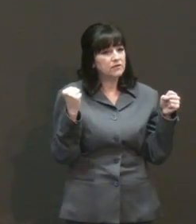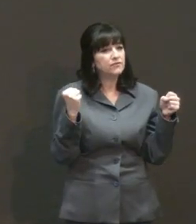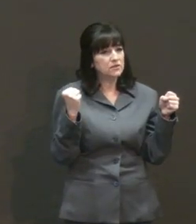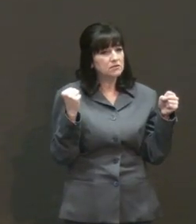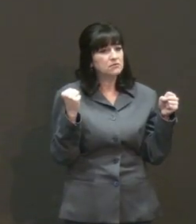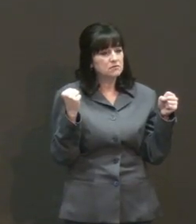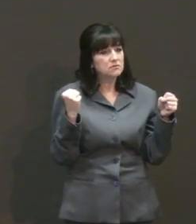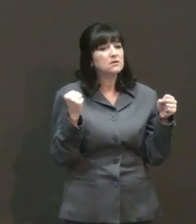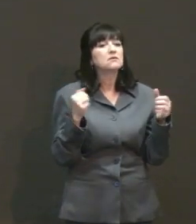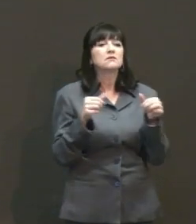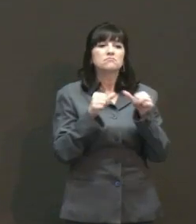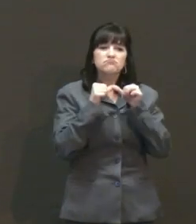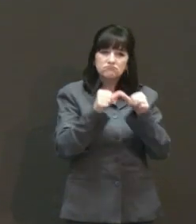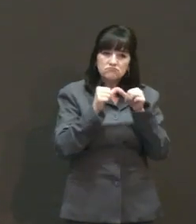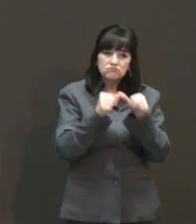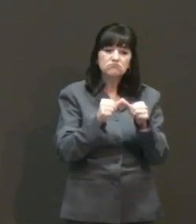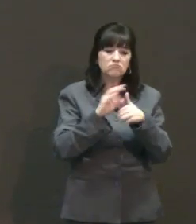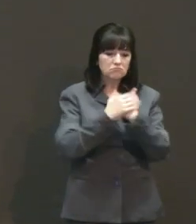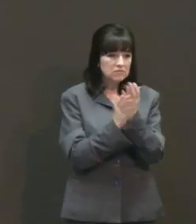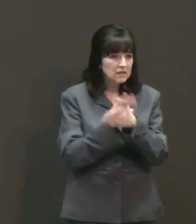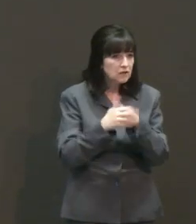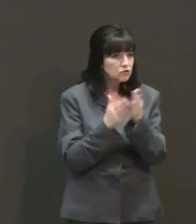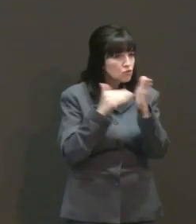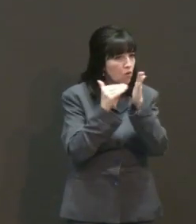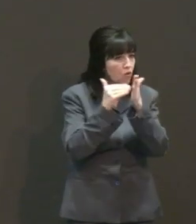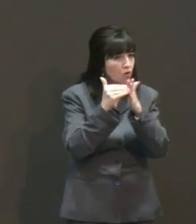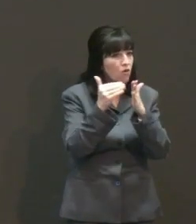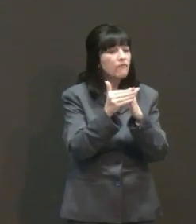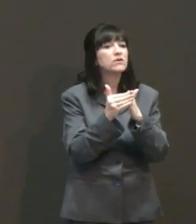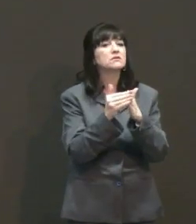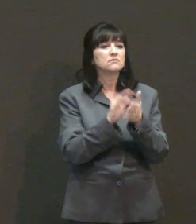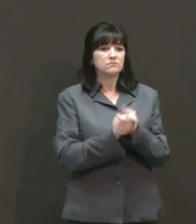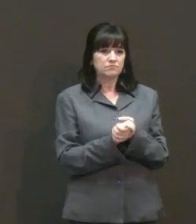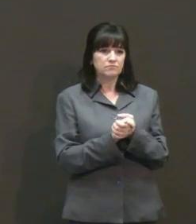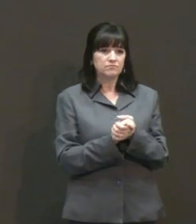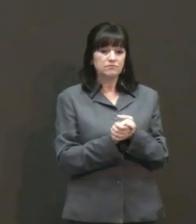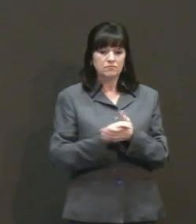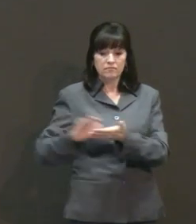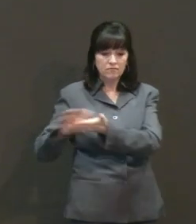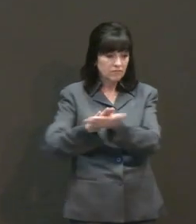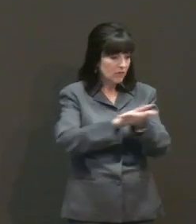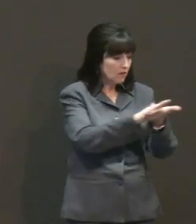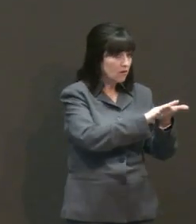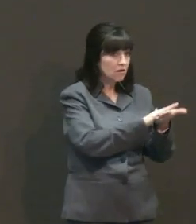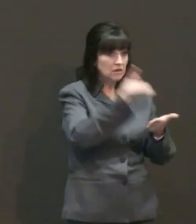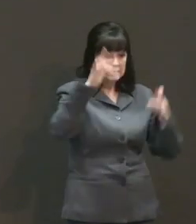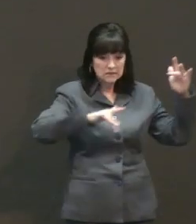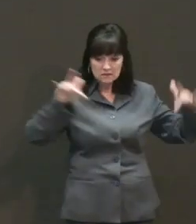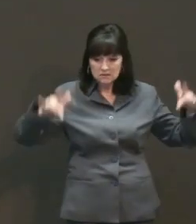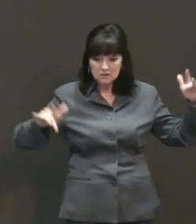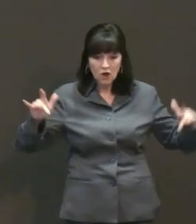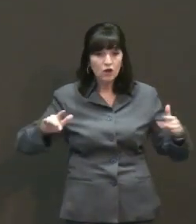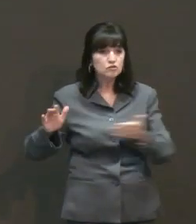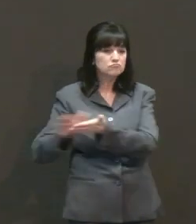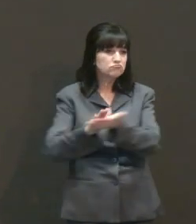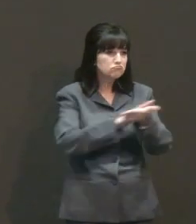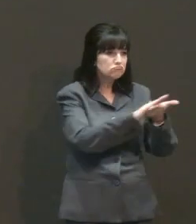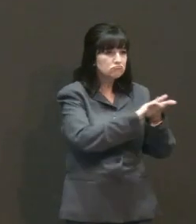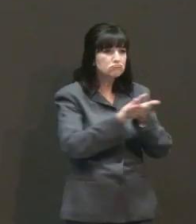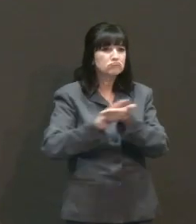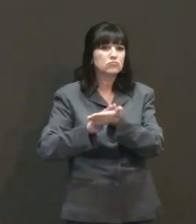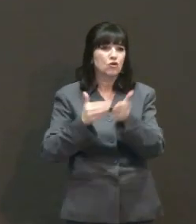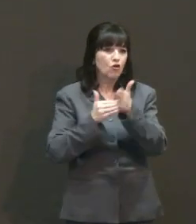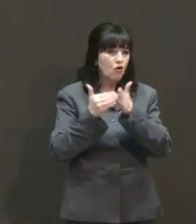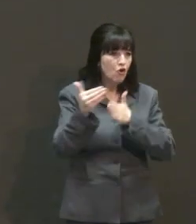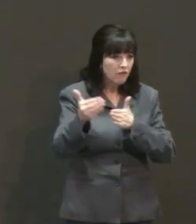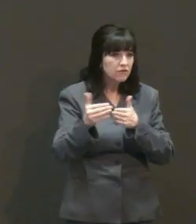practice basic hygiene, hand washing, making sure you're wiping down surfaces that are utilized a lot.